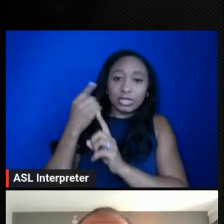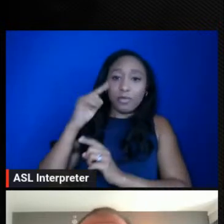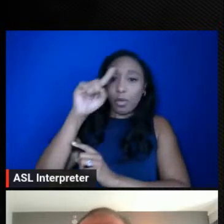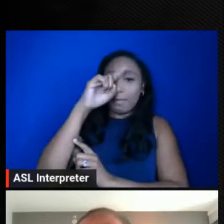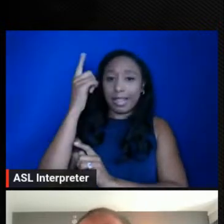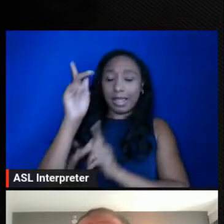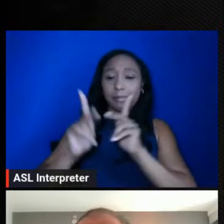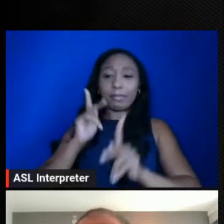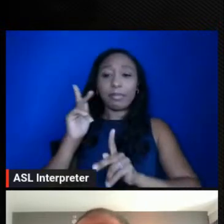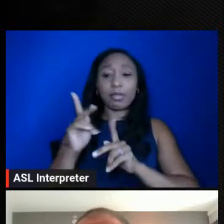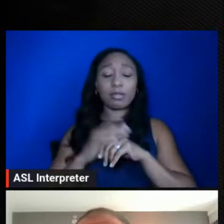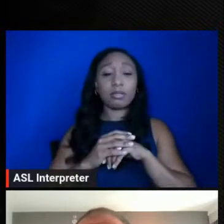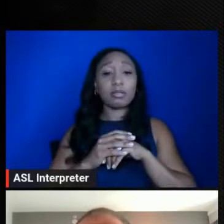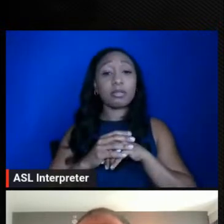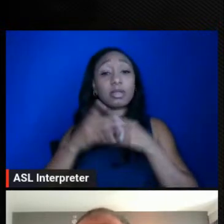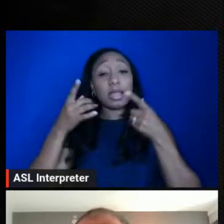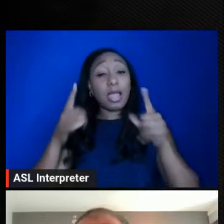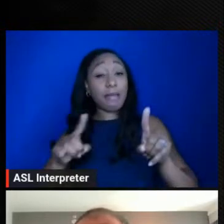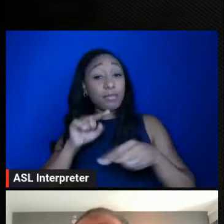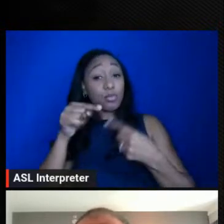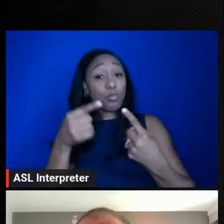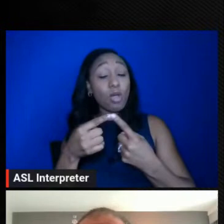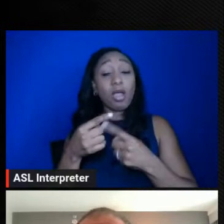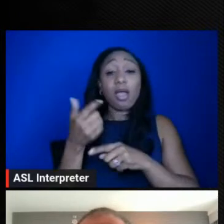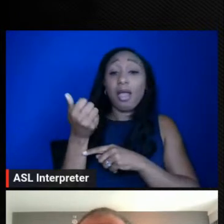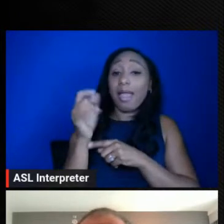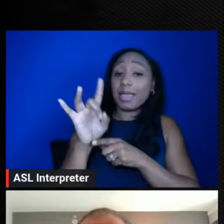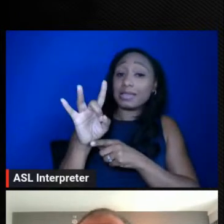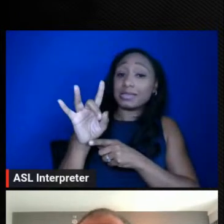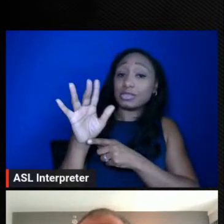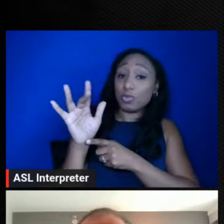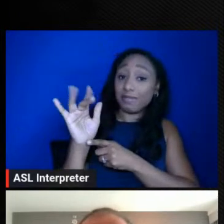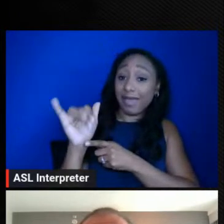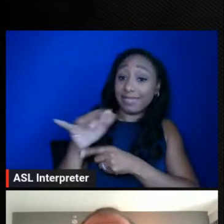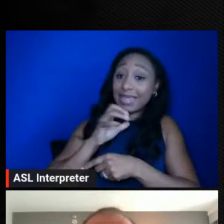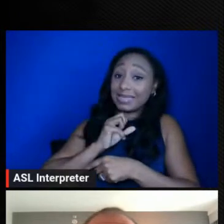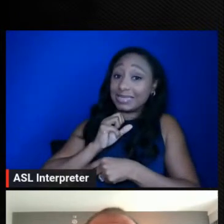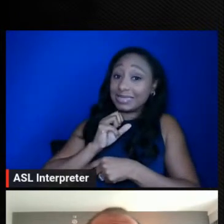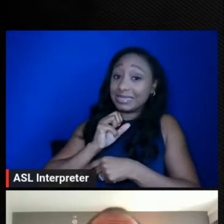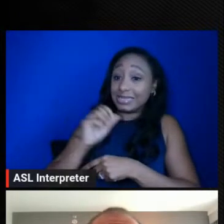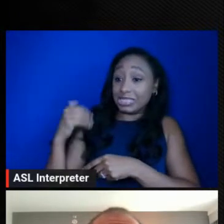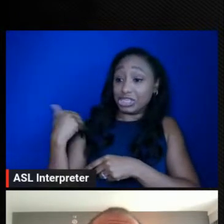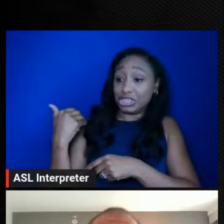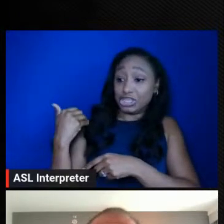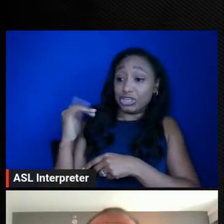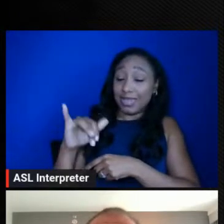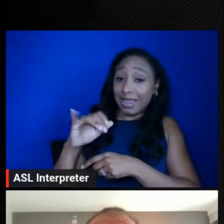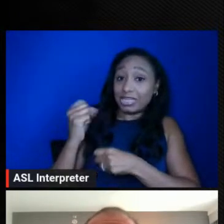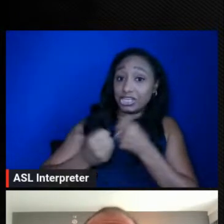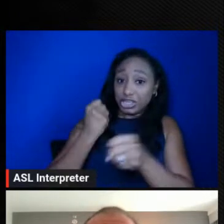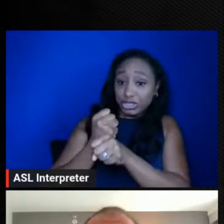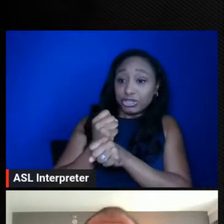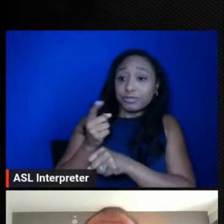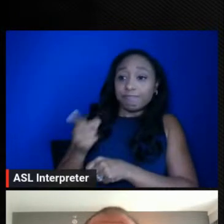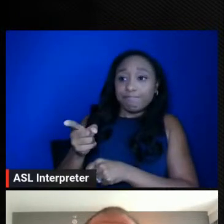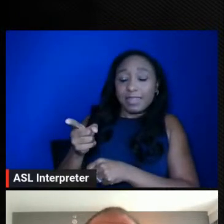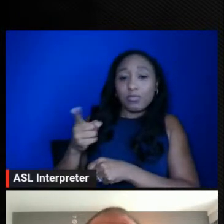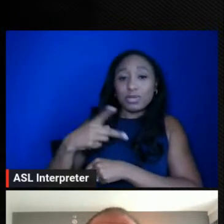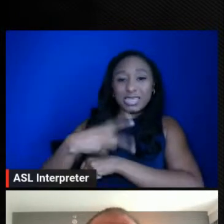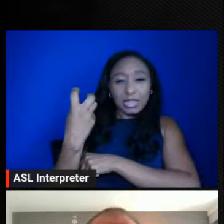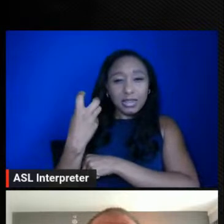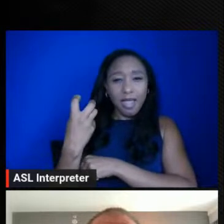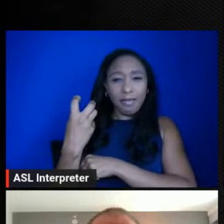By 1825, the year that Cornelius was kidnapped, the Mason-Dixon seemed to divide two